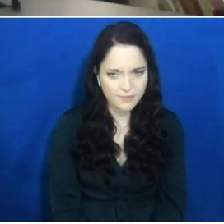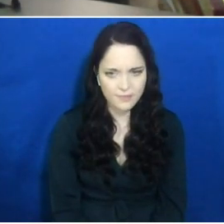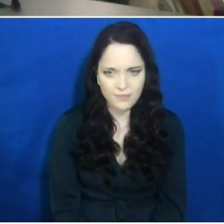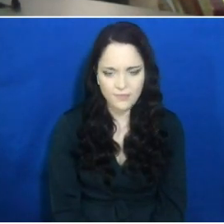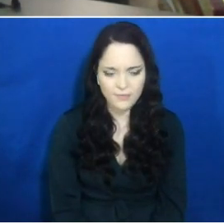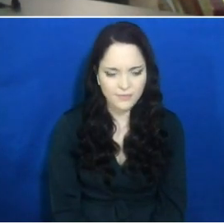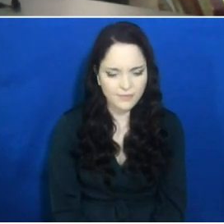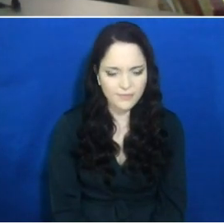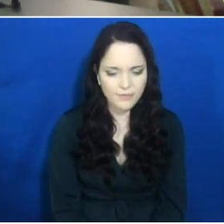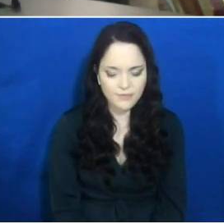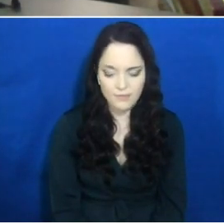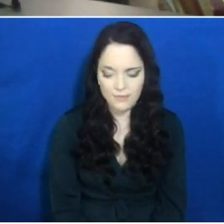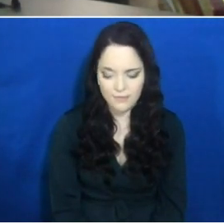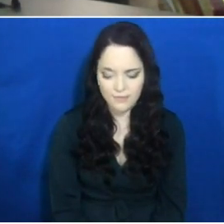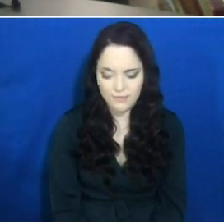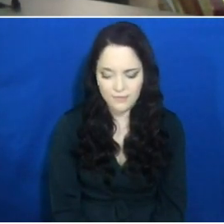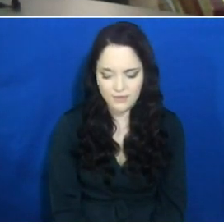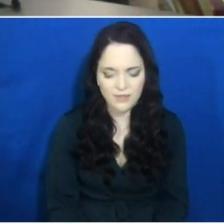Forgiveness.